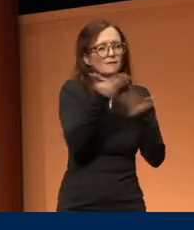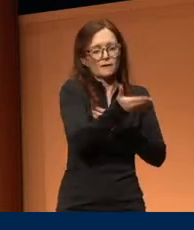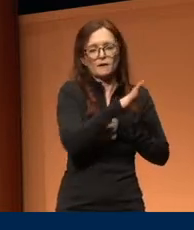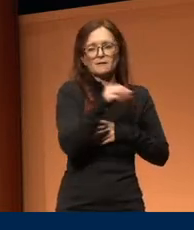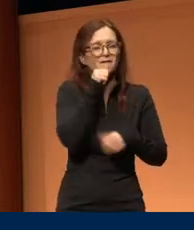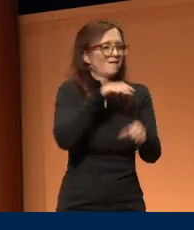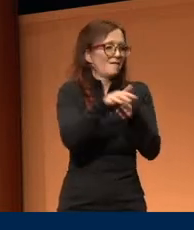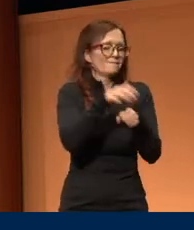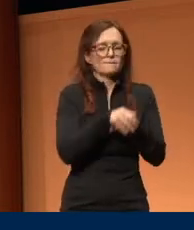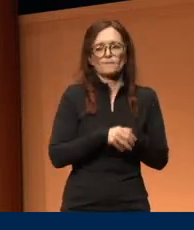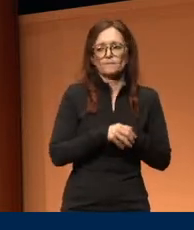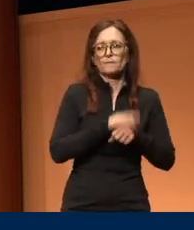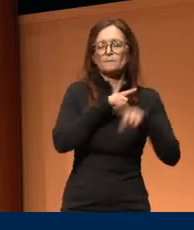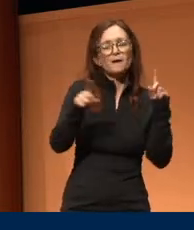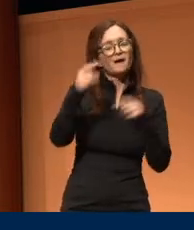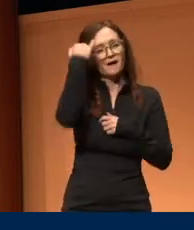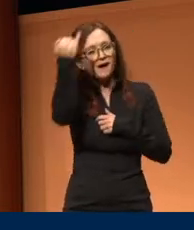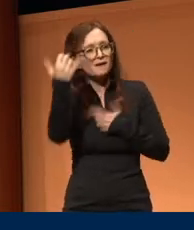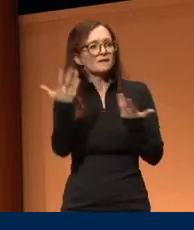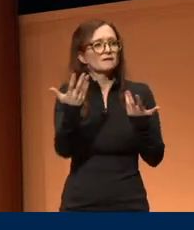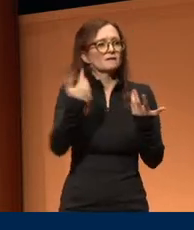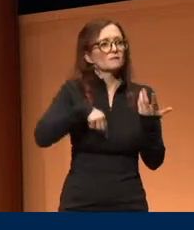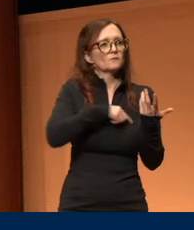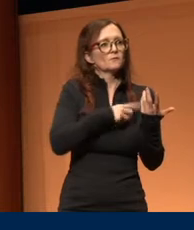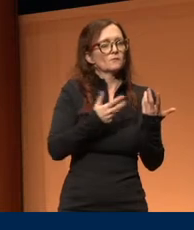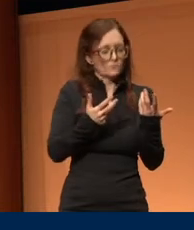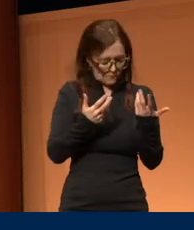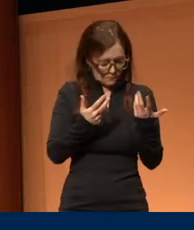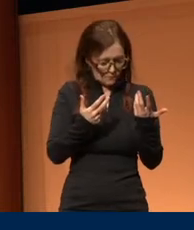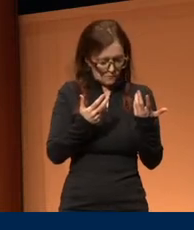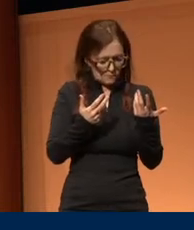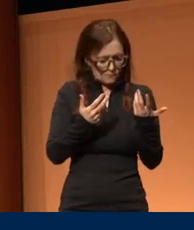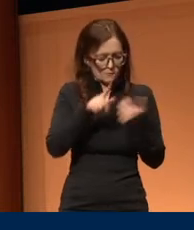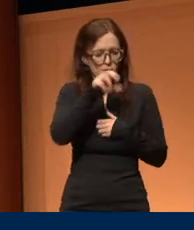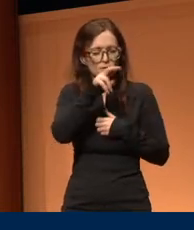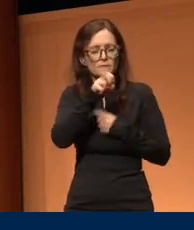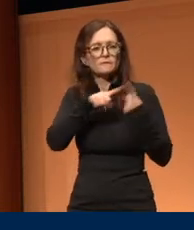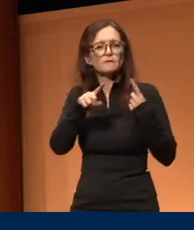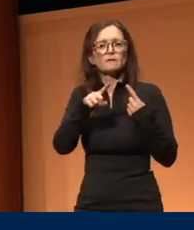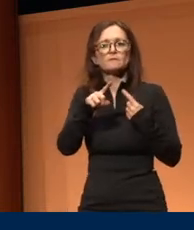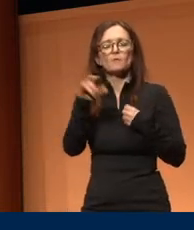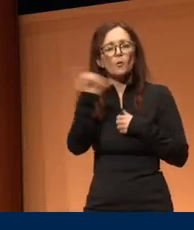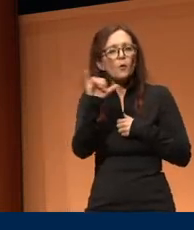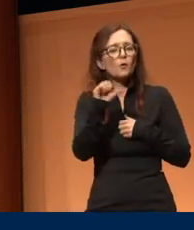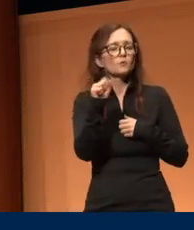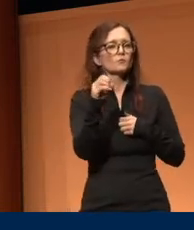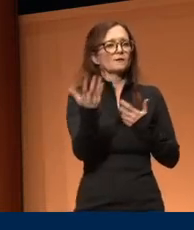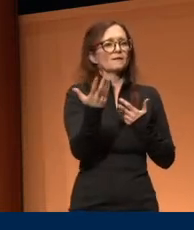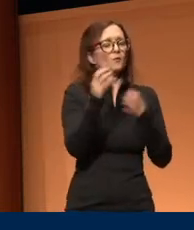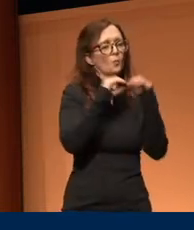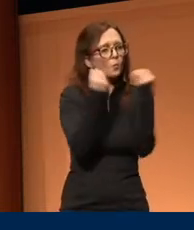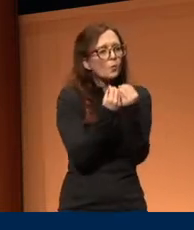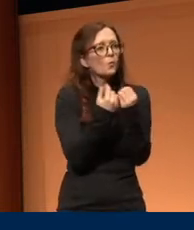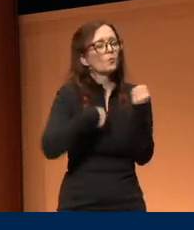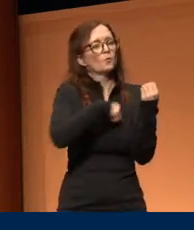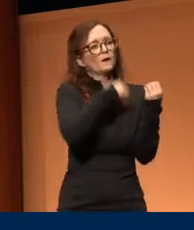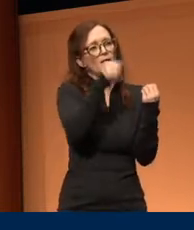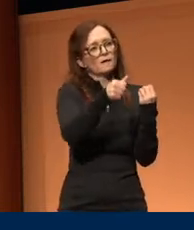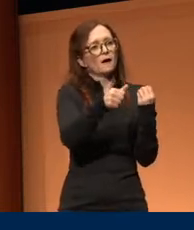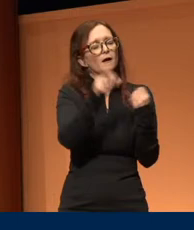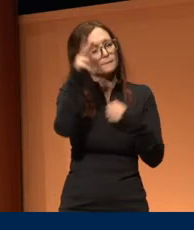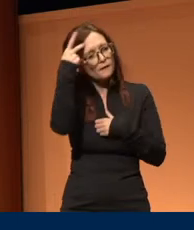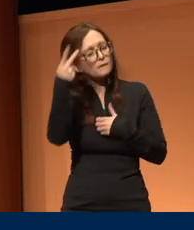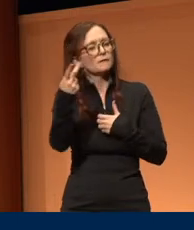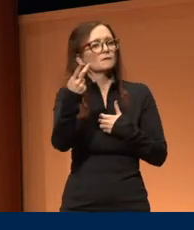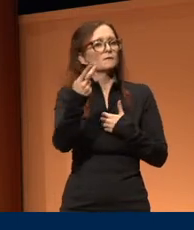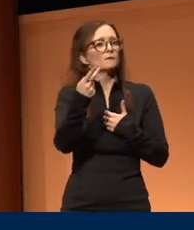enough. But the idea would be to institutionalize them at all levels of the polity, as well as in organizations we do not yet deem political